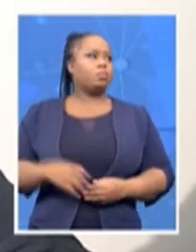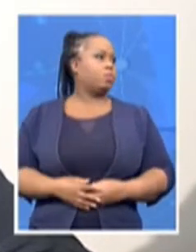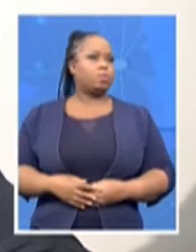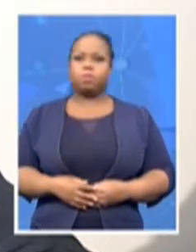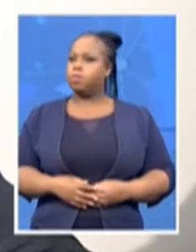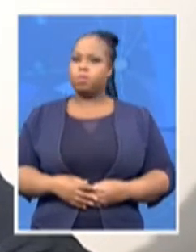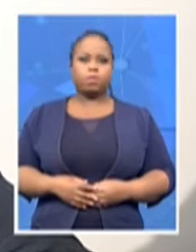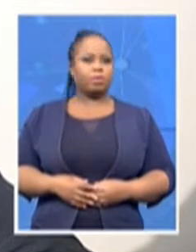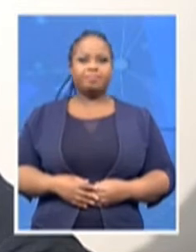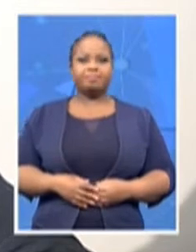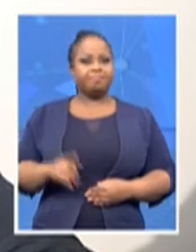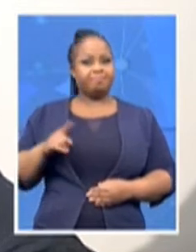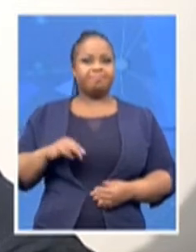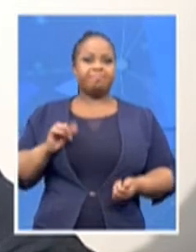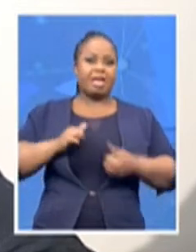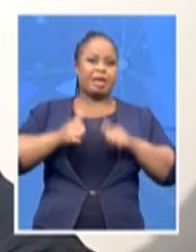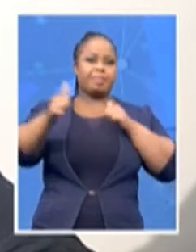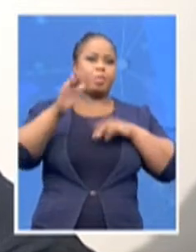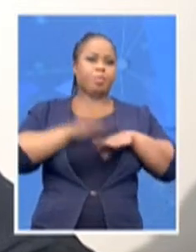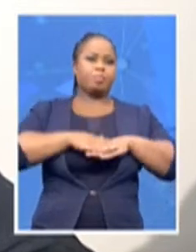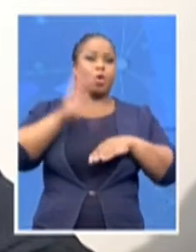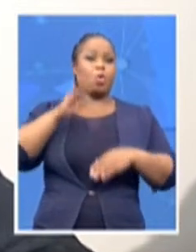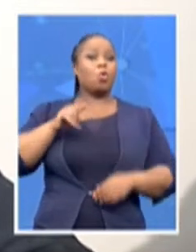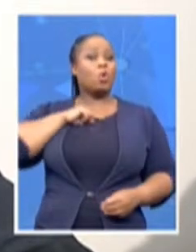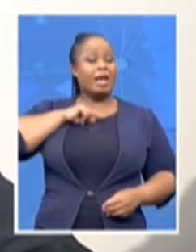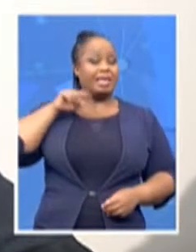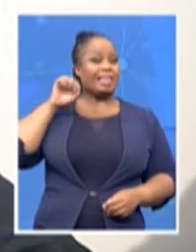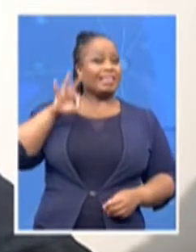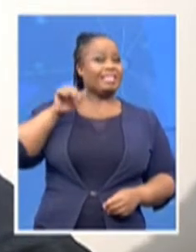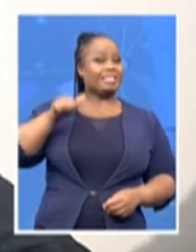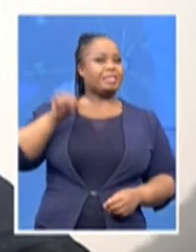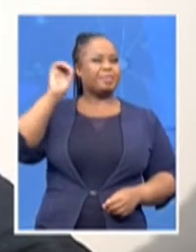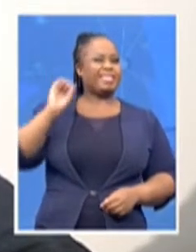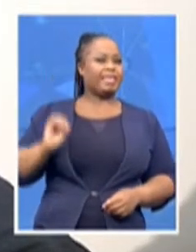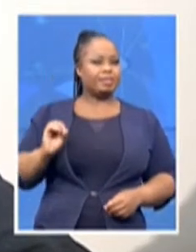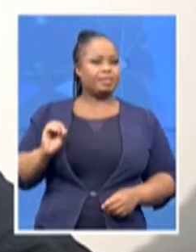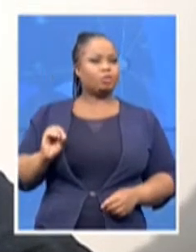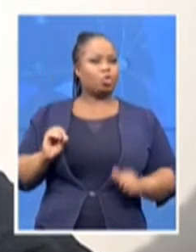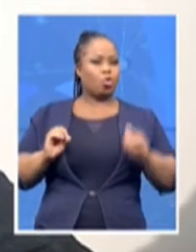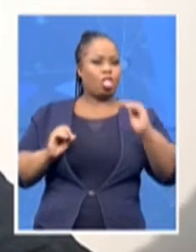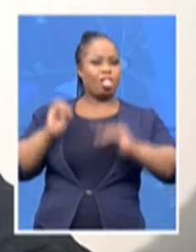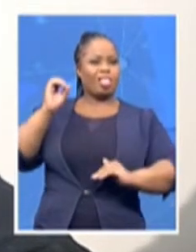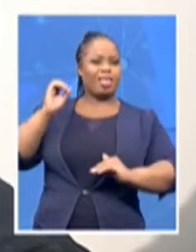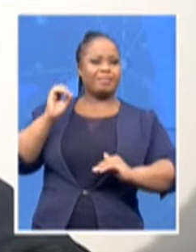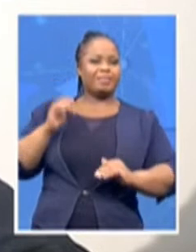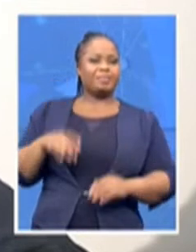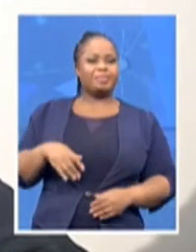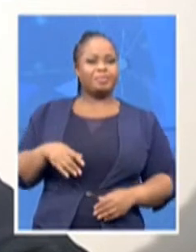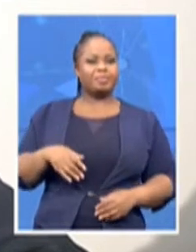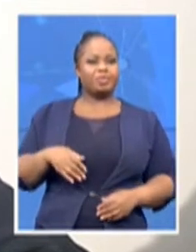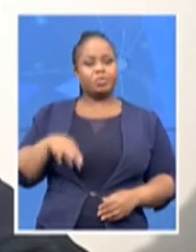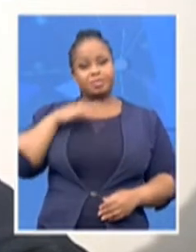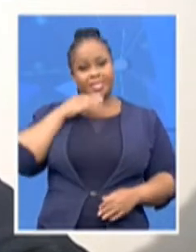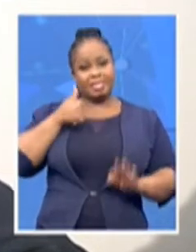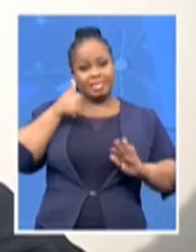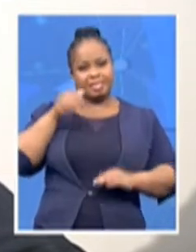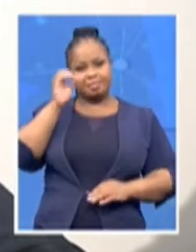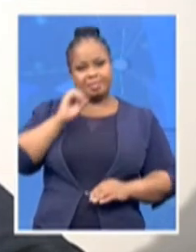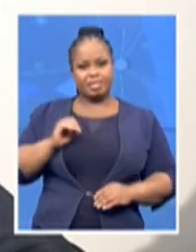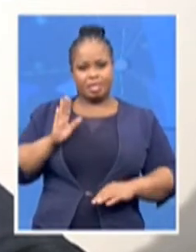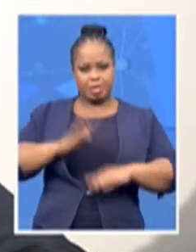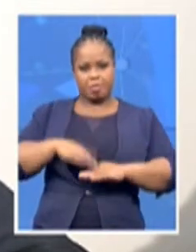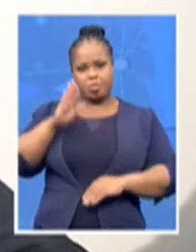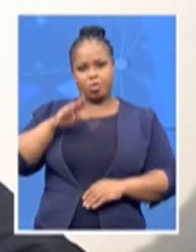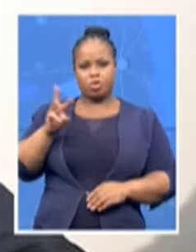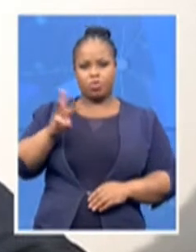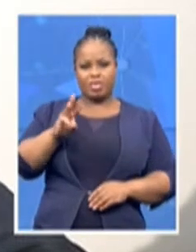at 36%. So 6% above you. Western Cape is sitting at 36%